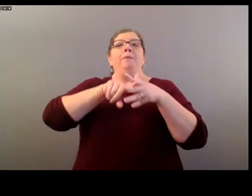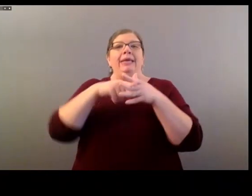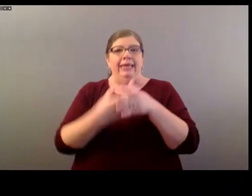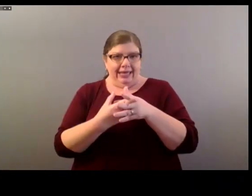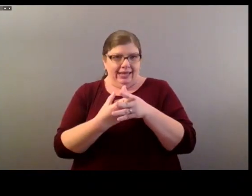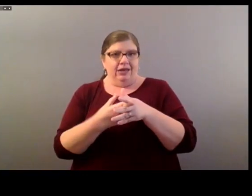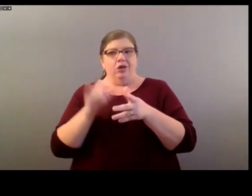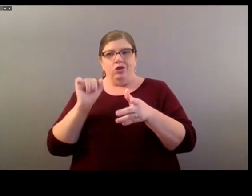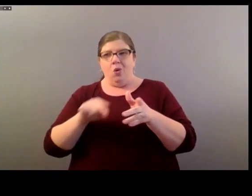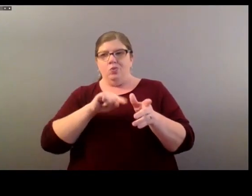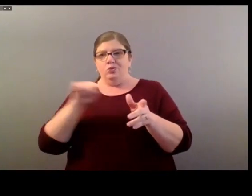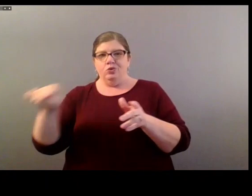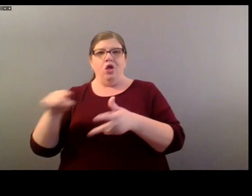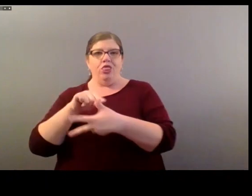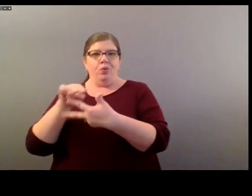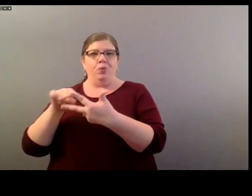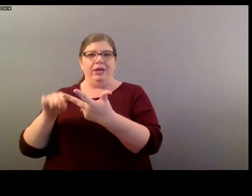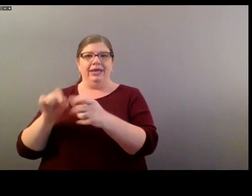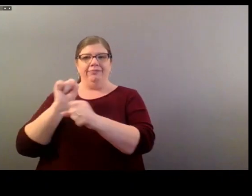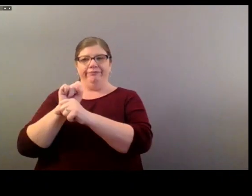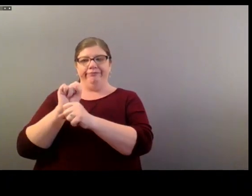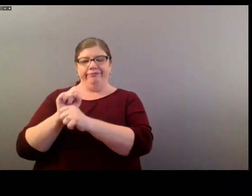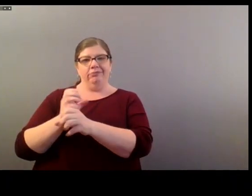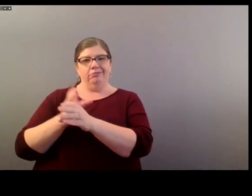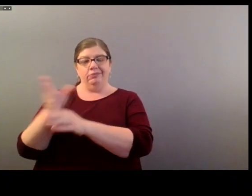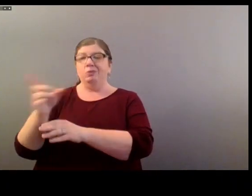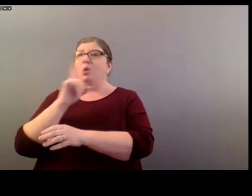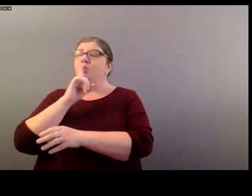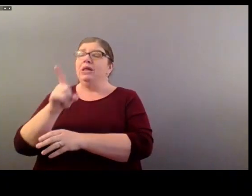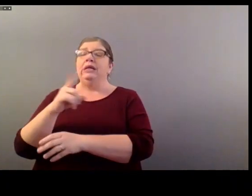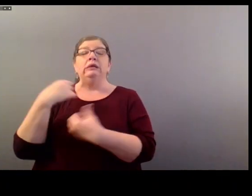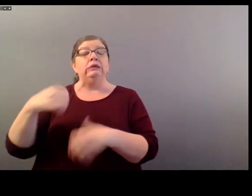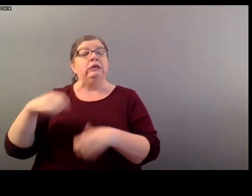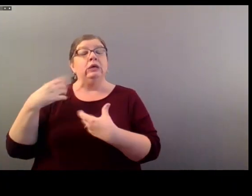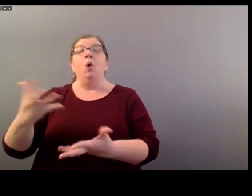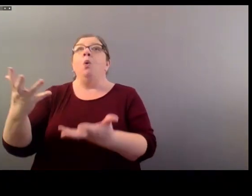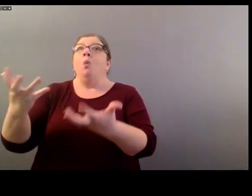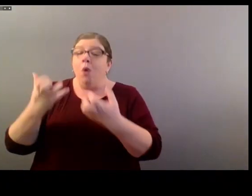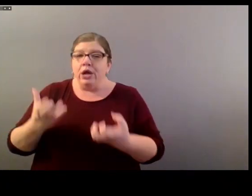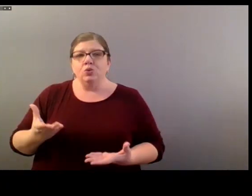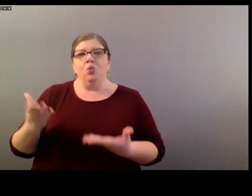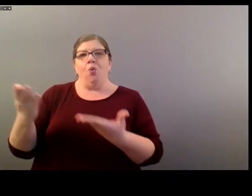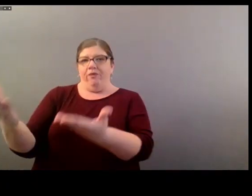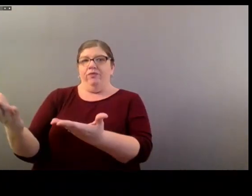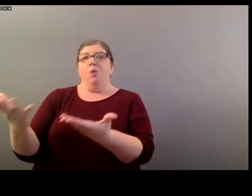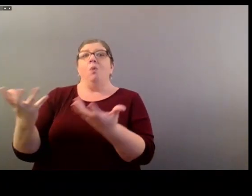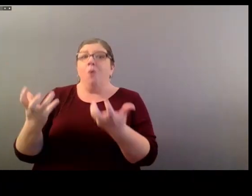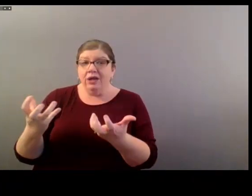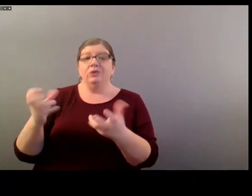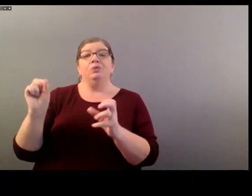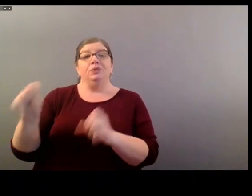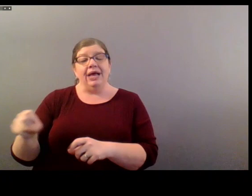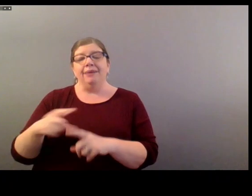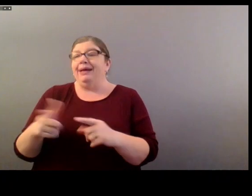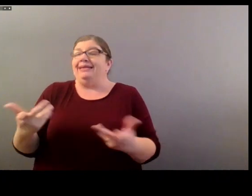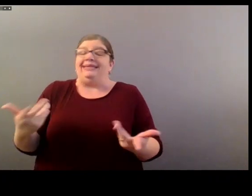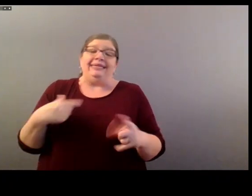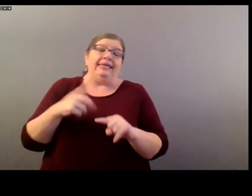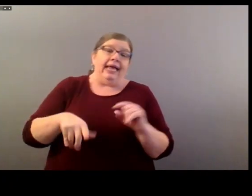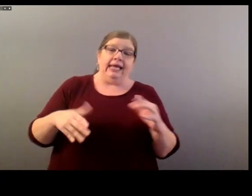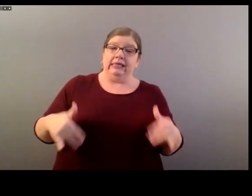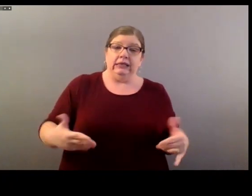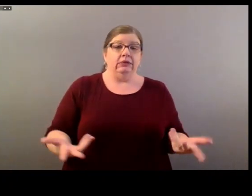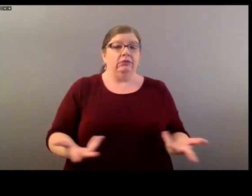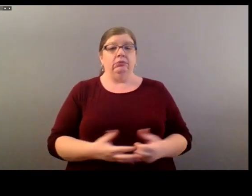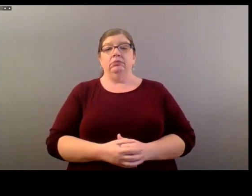all the three sectors that we really desperately want to offer the vaccines to. And then just the